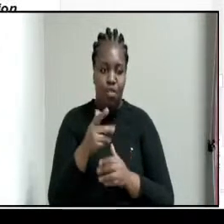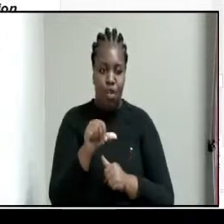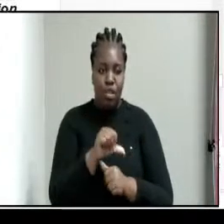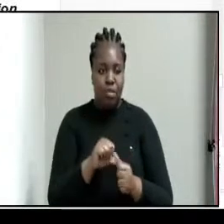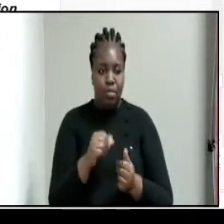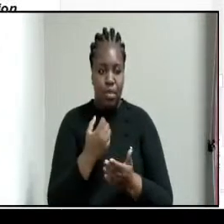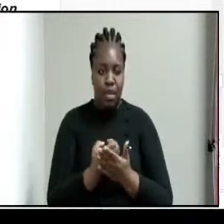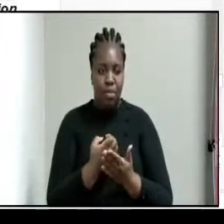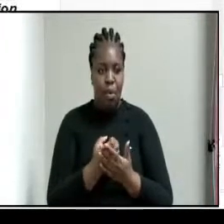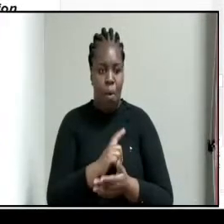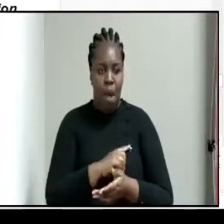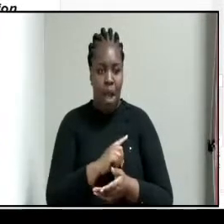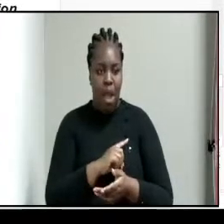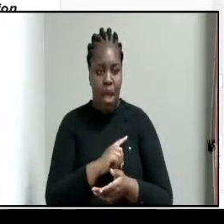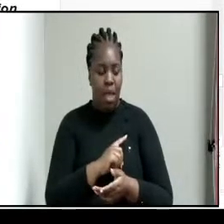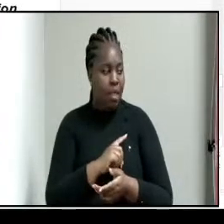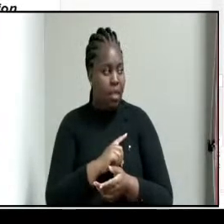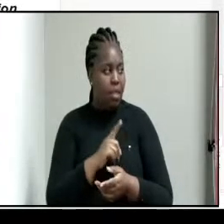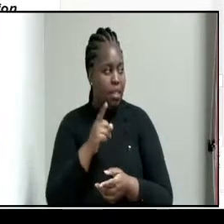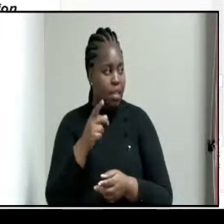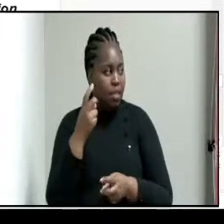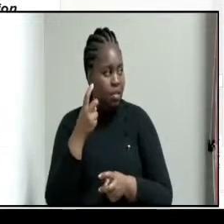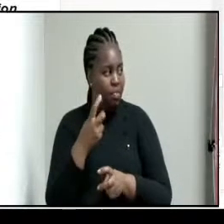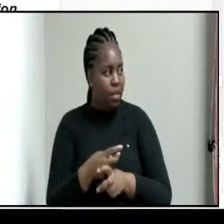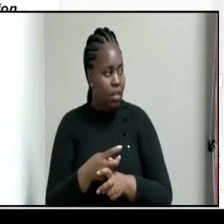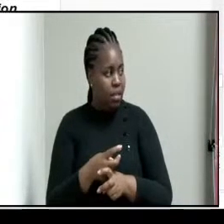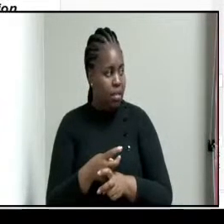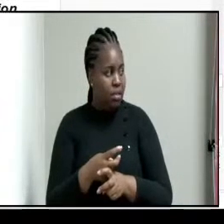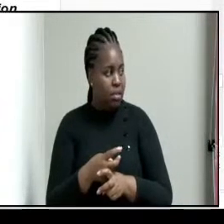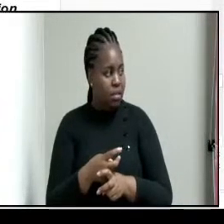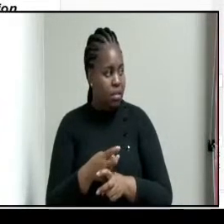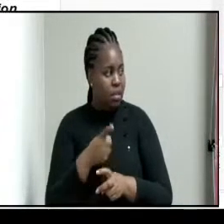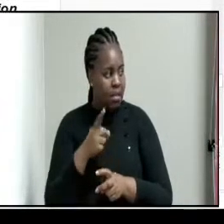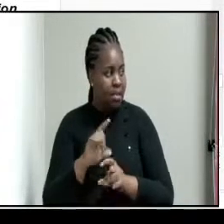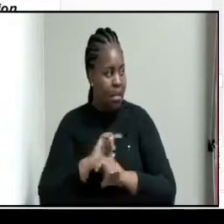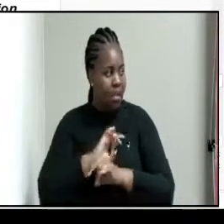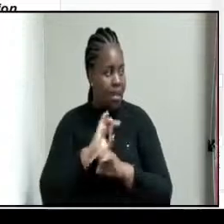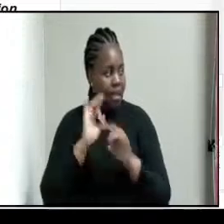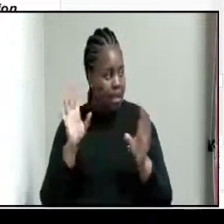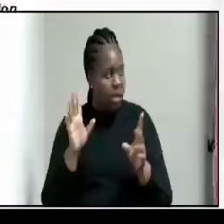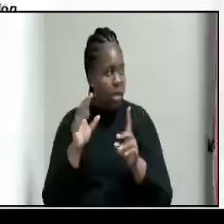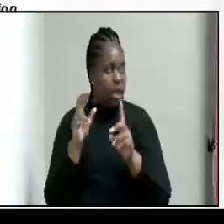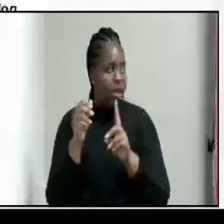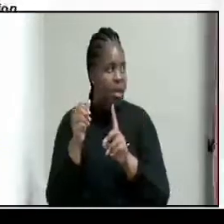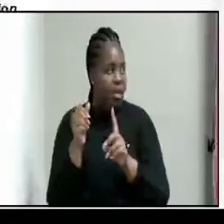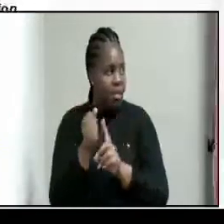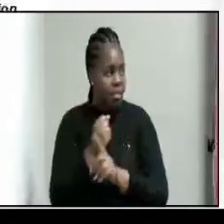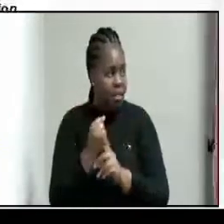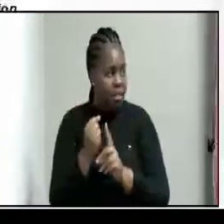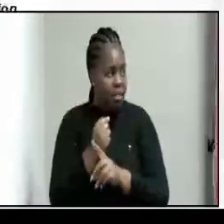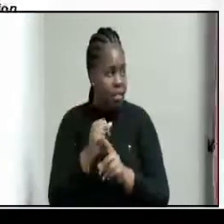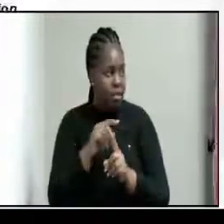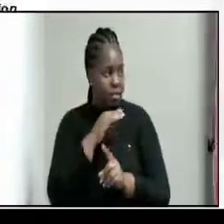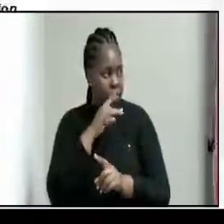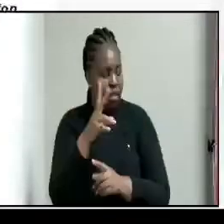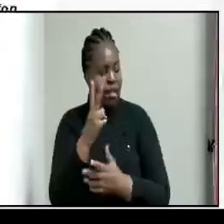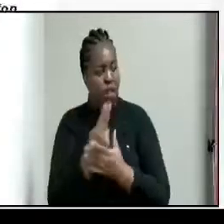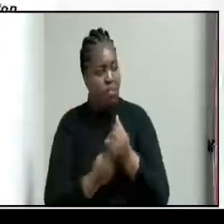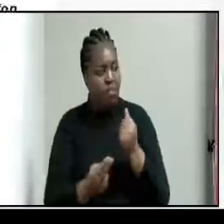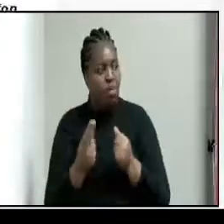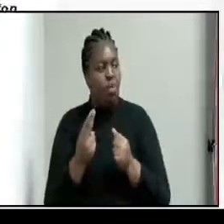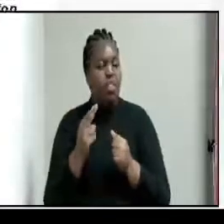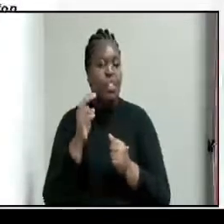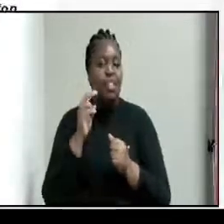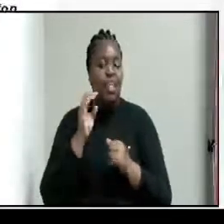rights. Why? Because it is often difficult to articulate a clear violation of the obligation to fulfill, as it involves the court's